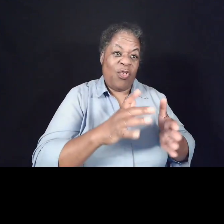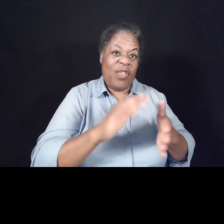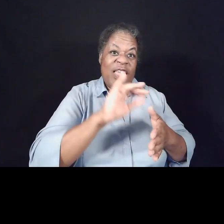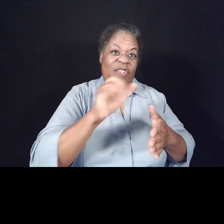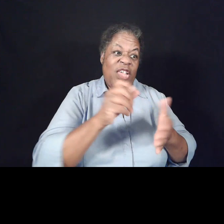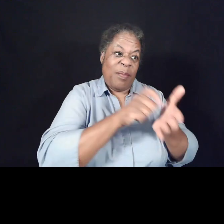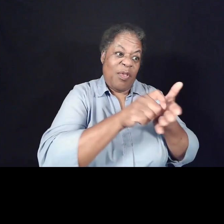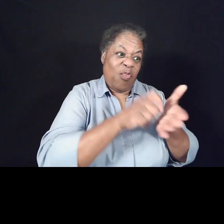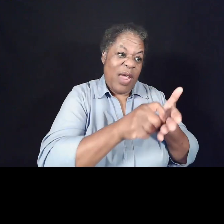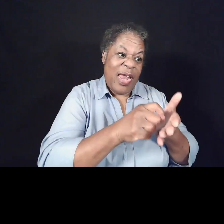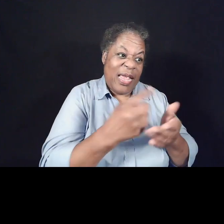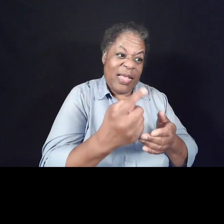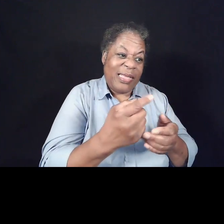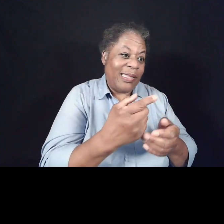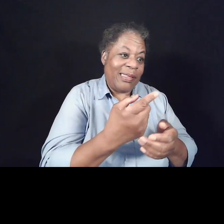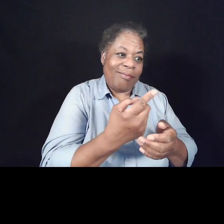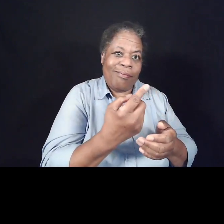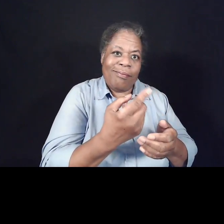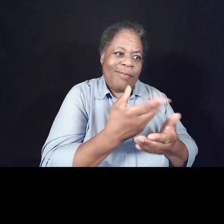maybe for us too.